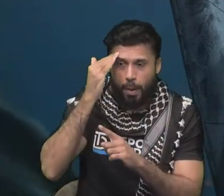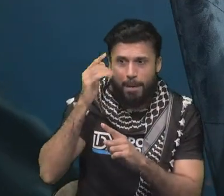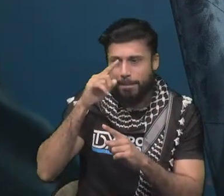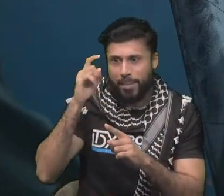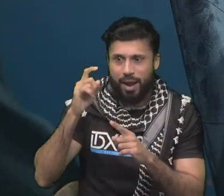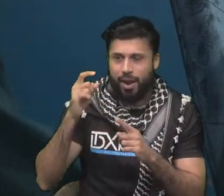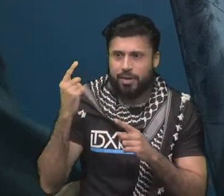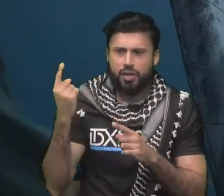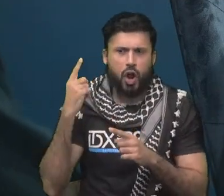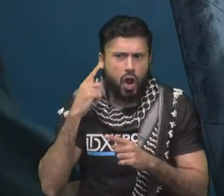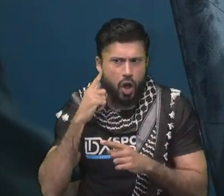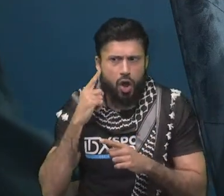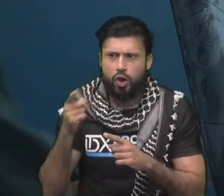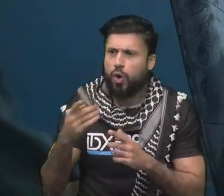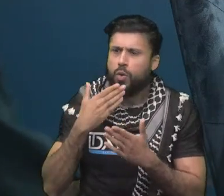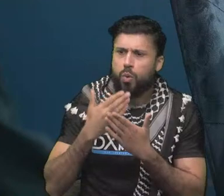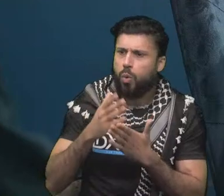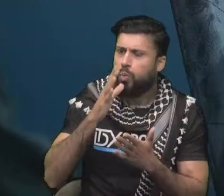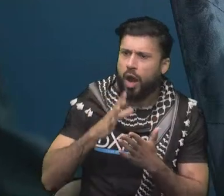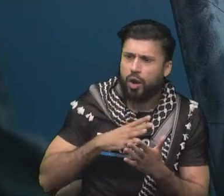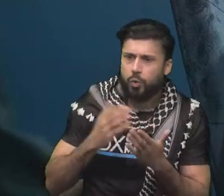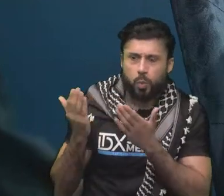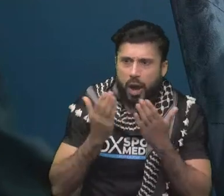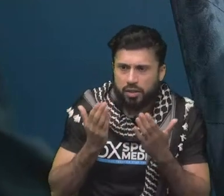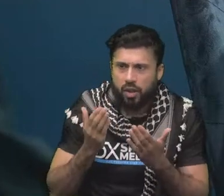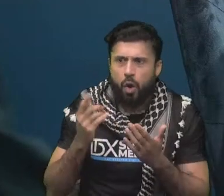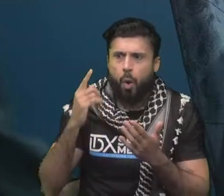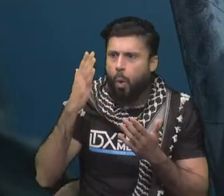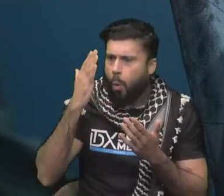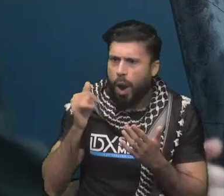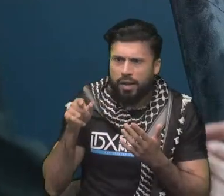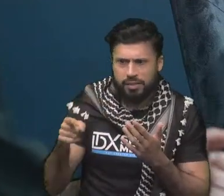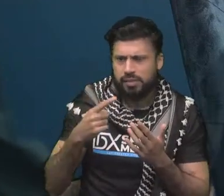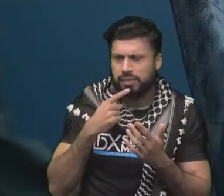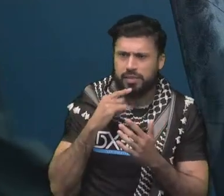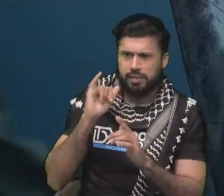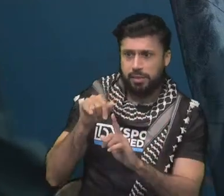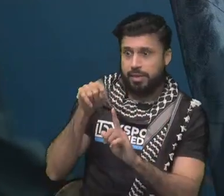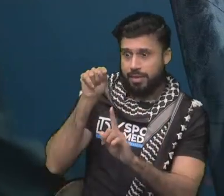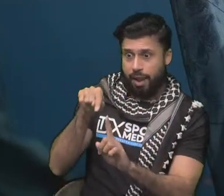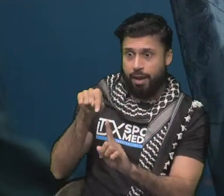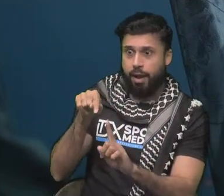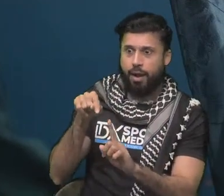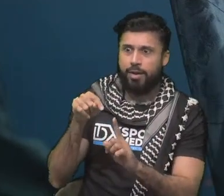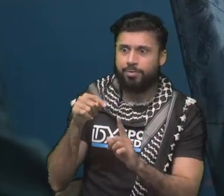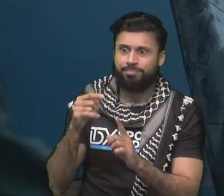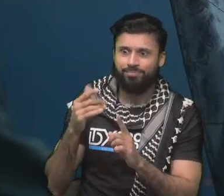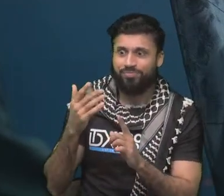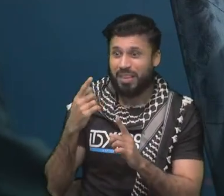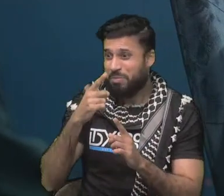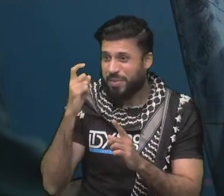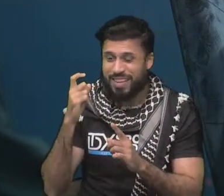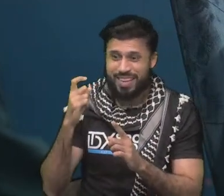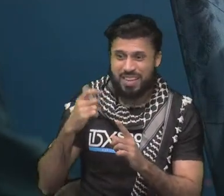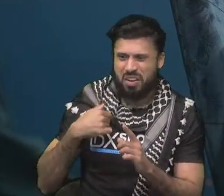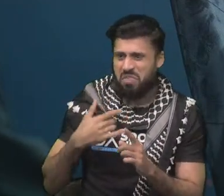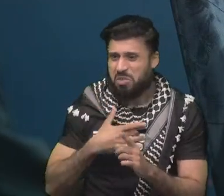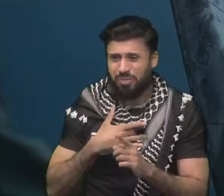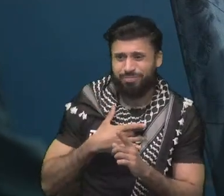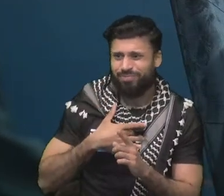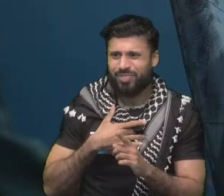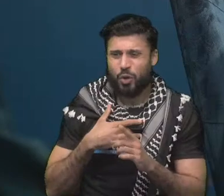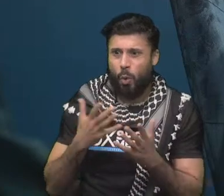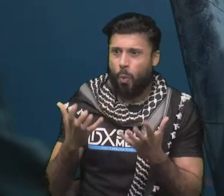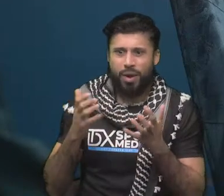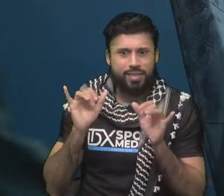becomes bad and against them. So when it comes to the subject of sins, a lot of people might have read a hadith or an ayah about tawbah, tawbah,